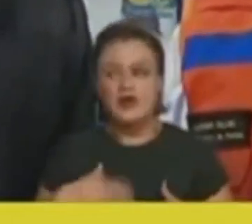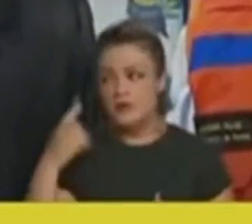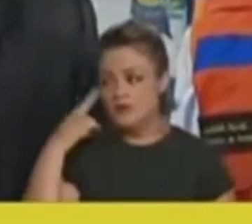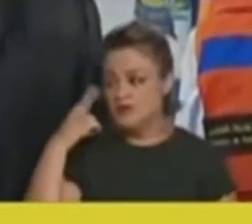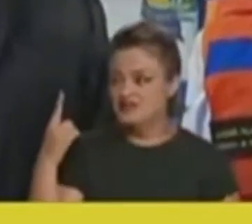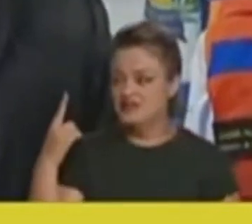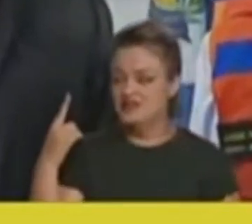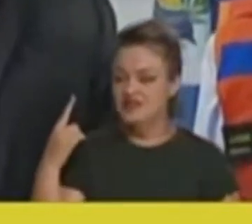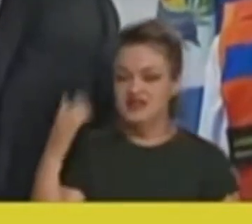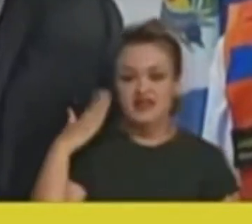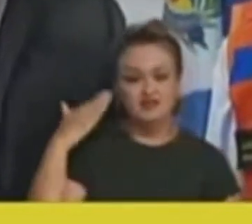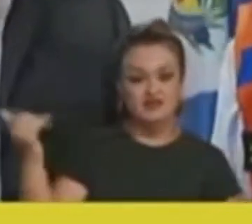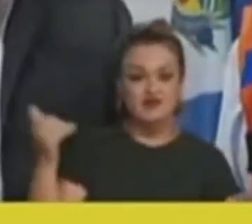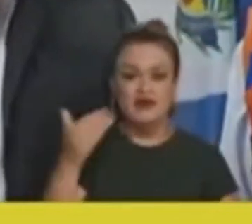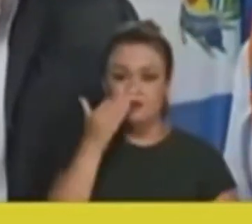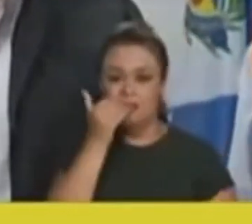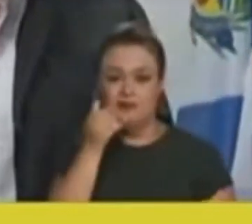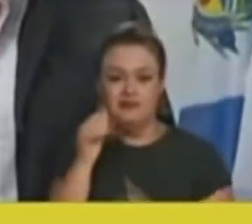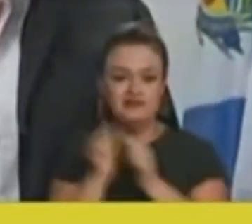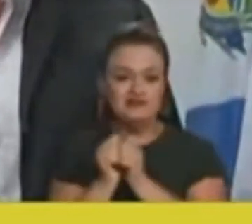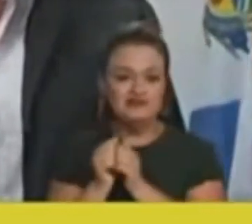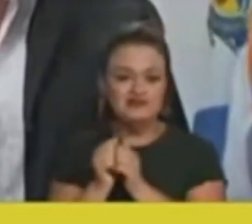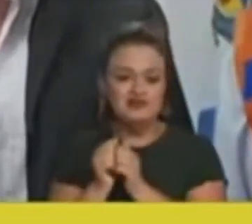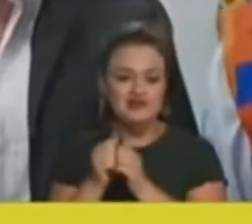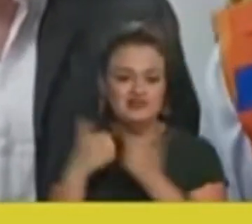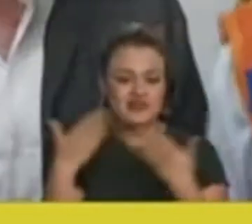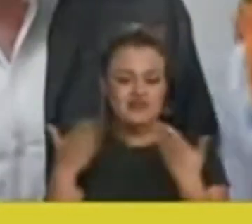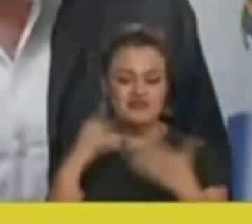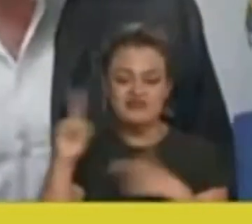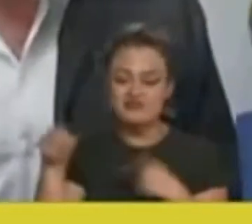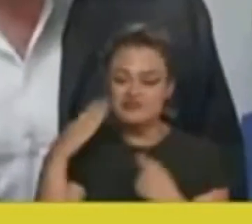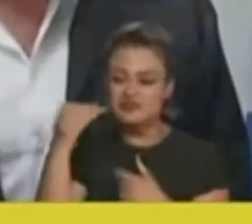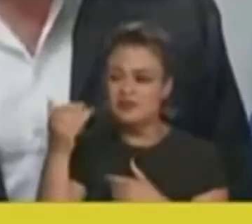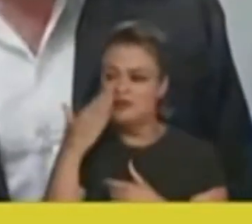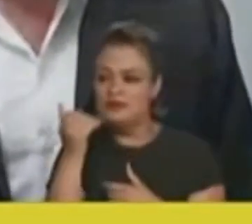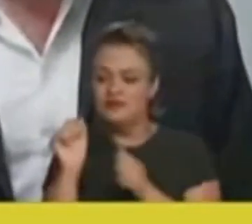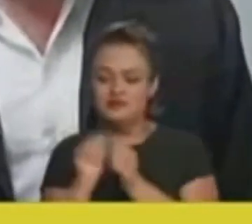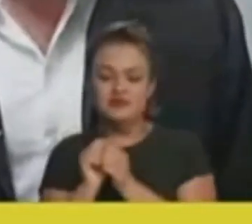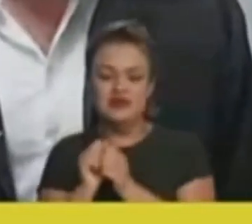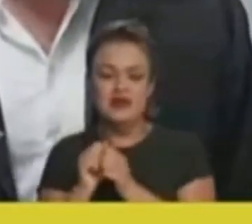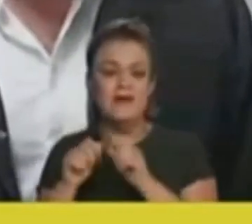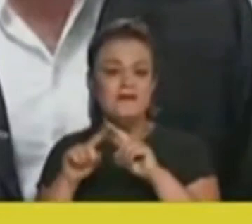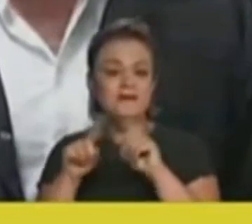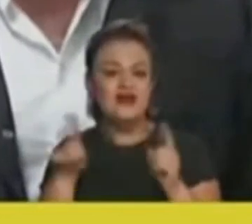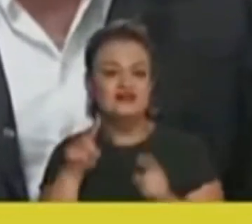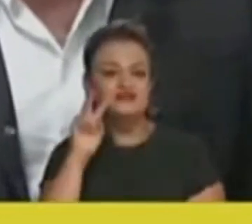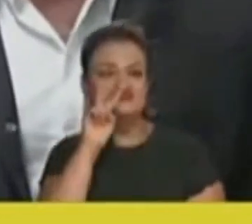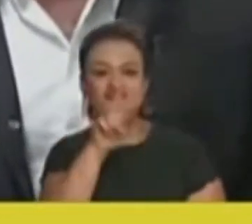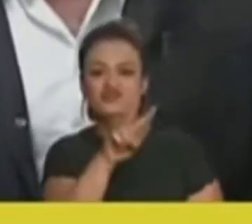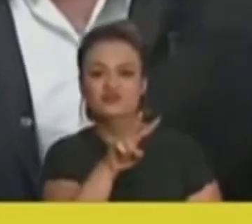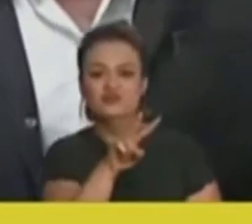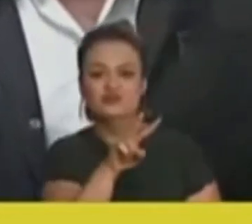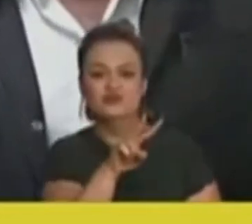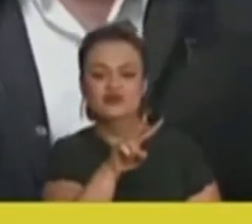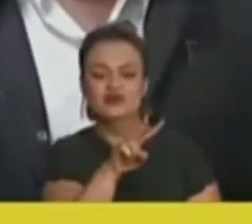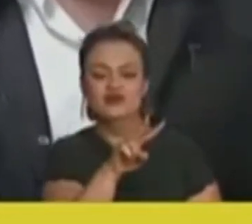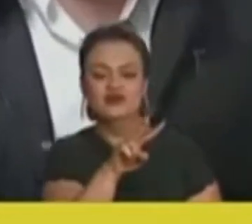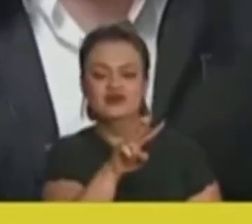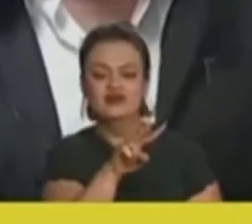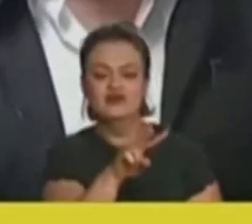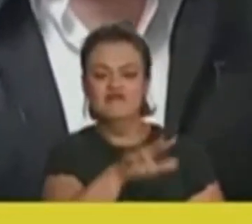TV all these vandals marching to Planalto. They